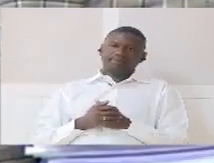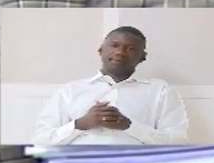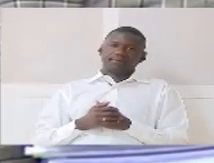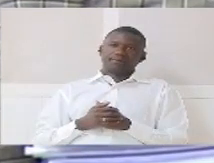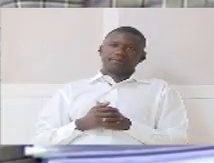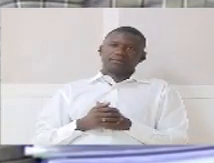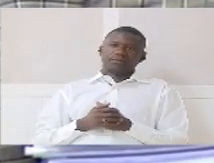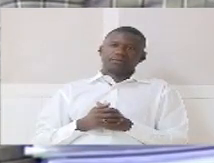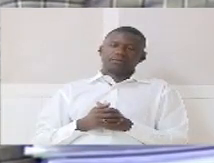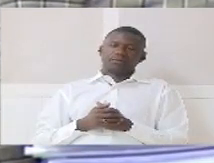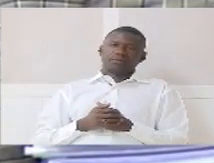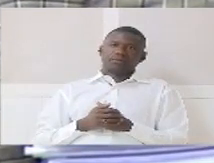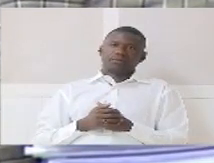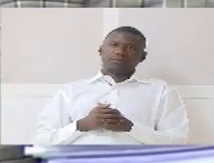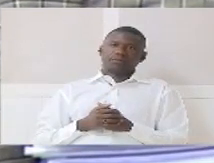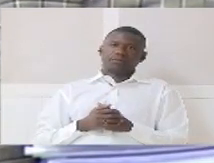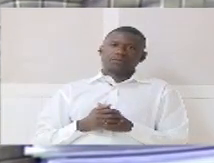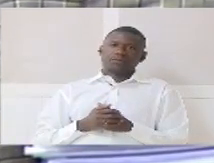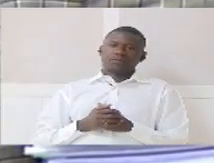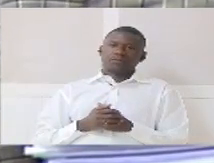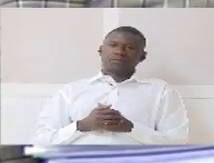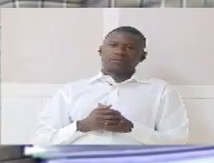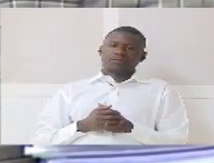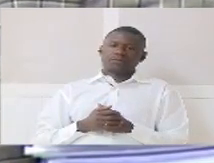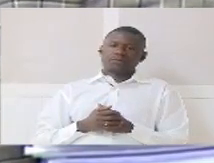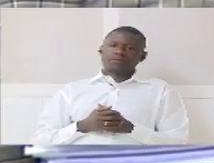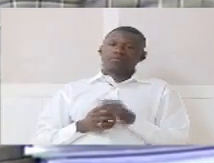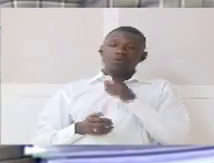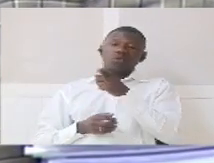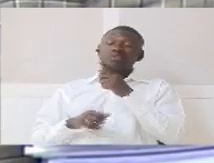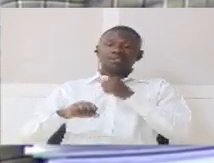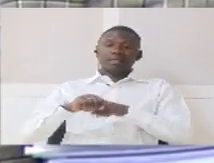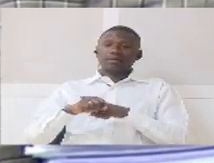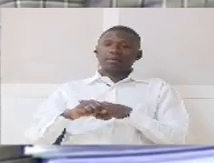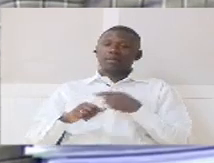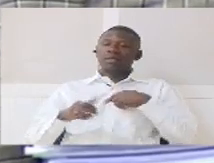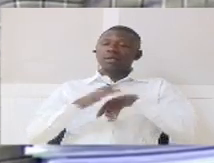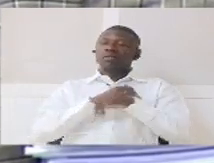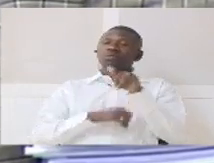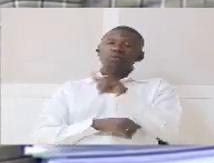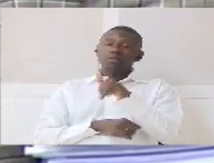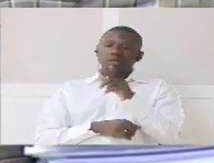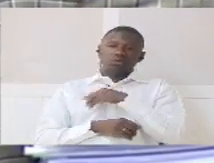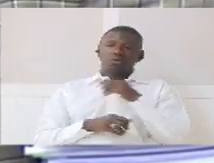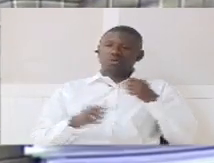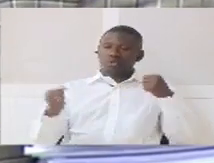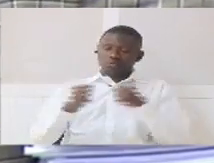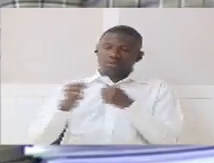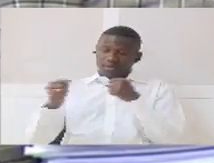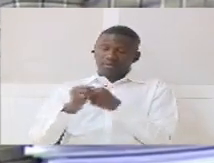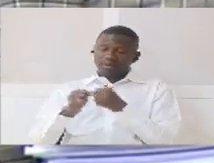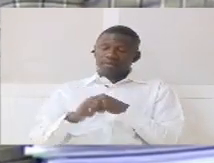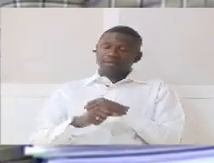periods in which they did not spray the place, would the prison authorities buy